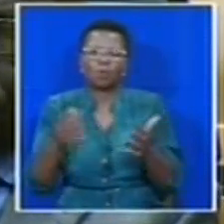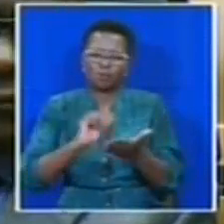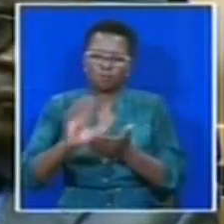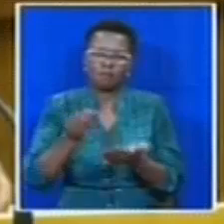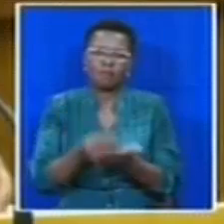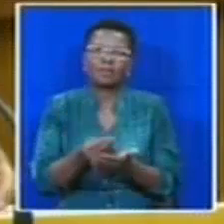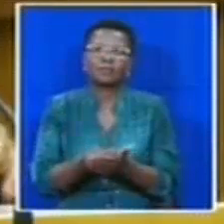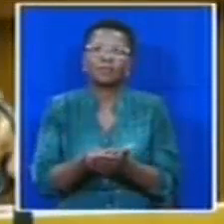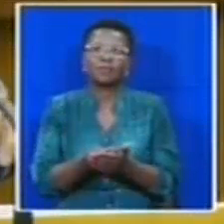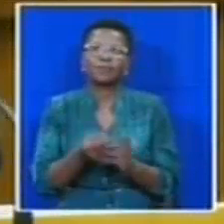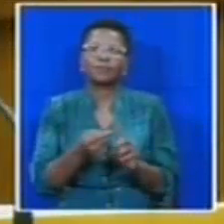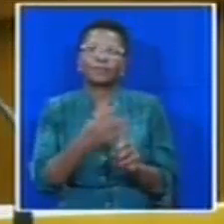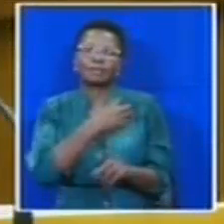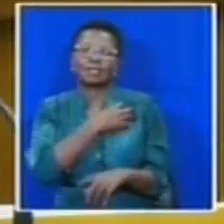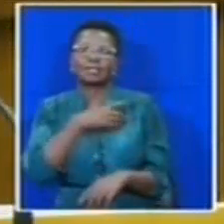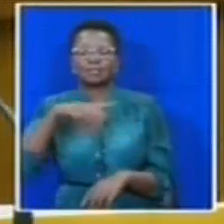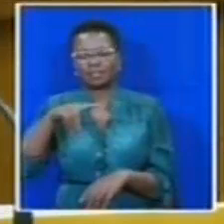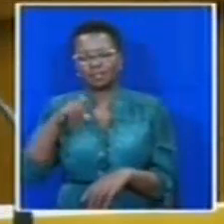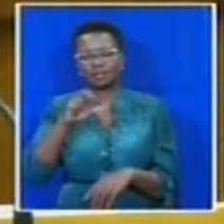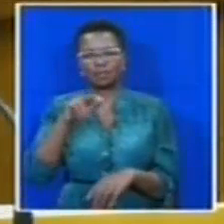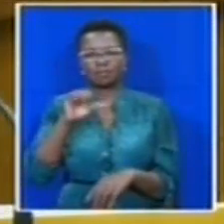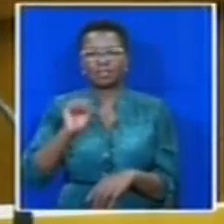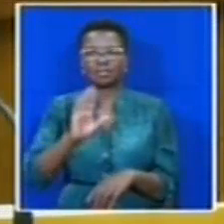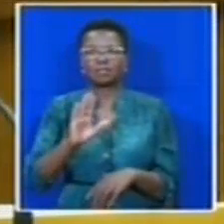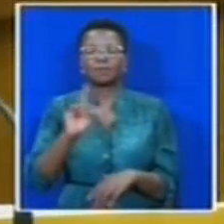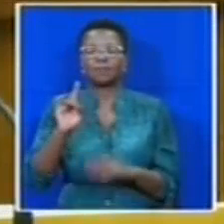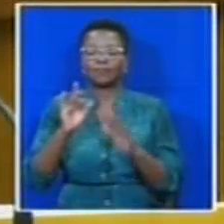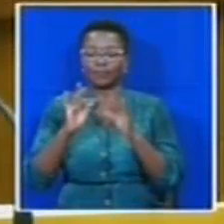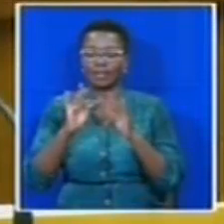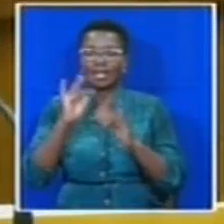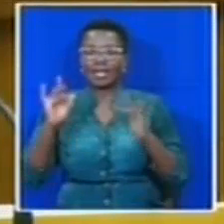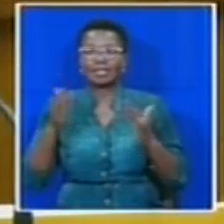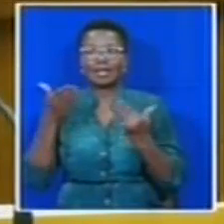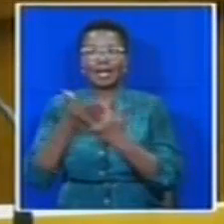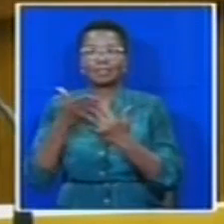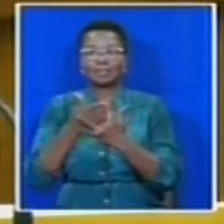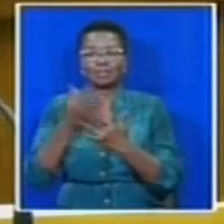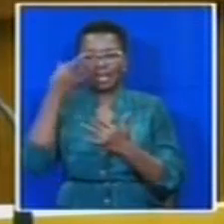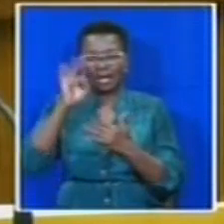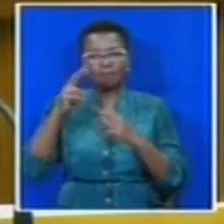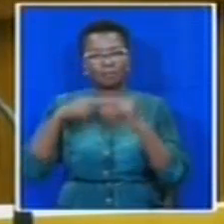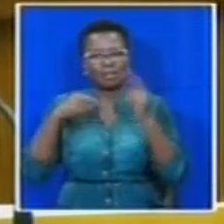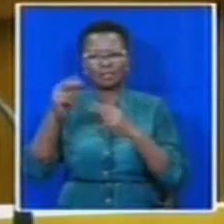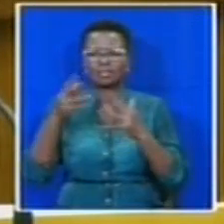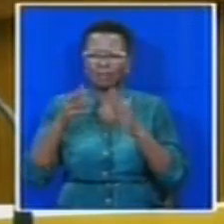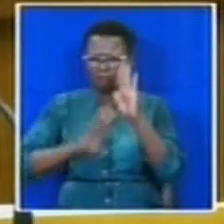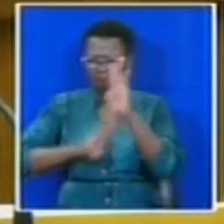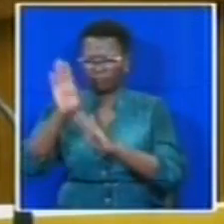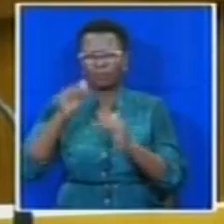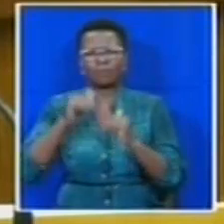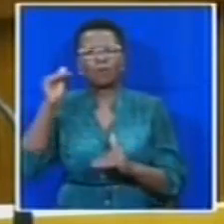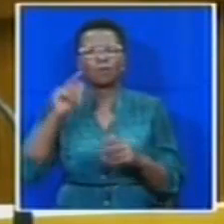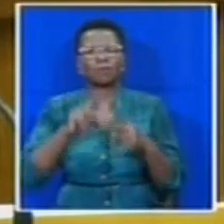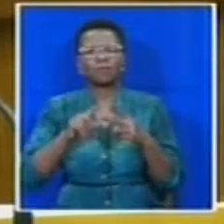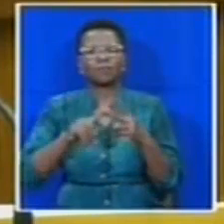Minister Peters has joined. High-speed internet access in government buildings, and a supplementary 1 billion rands